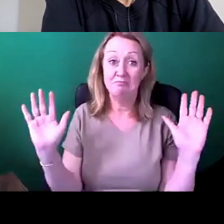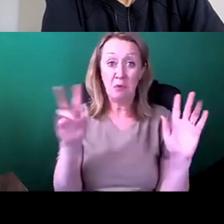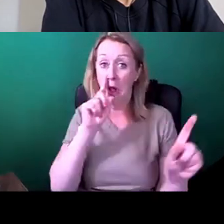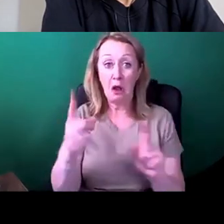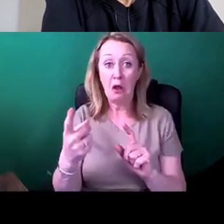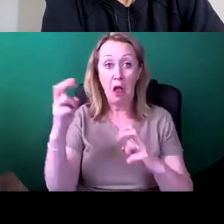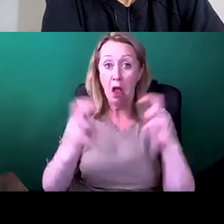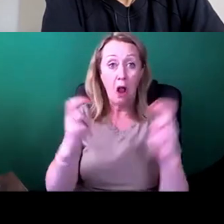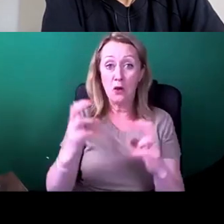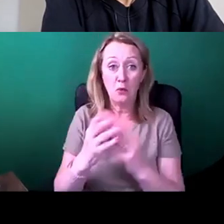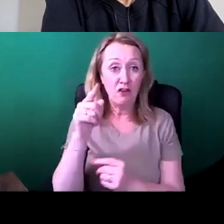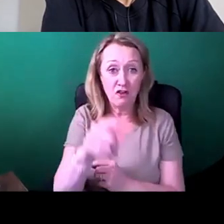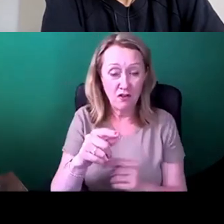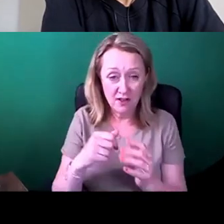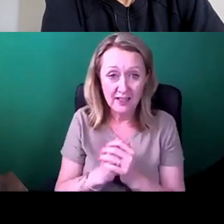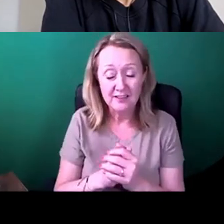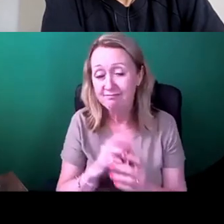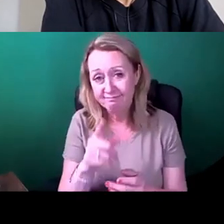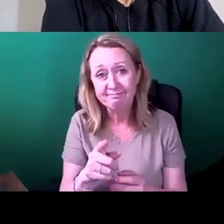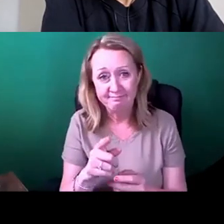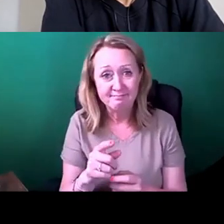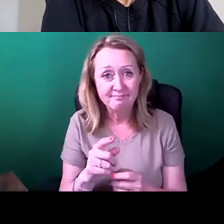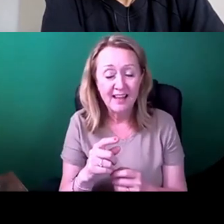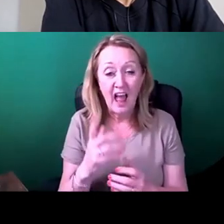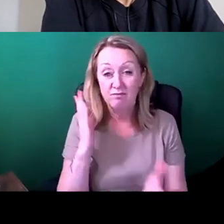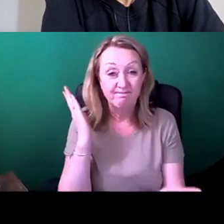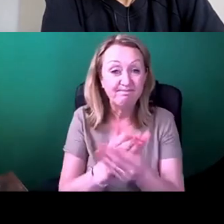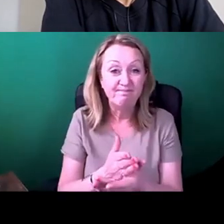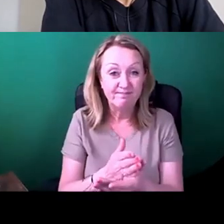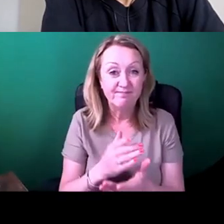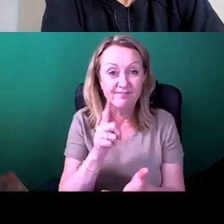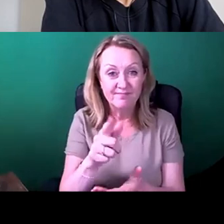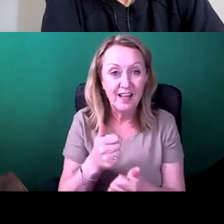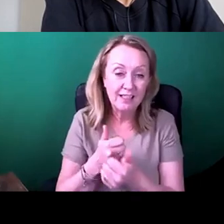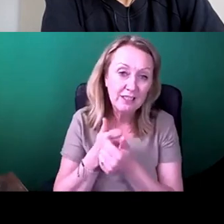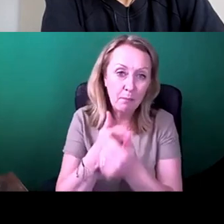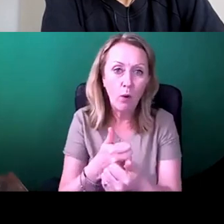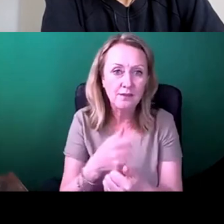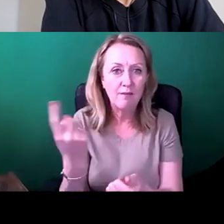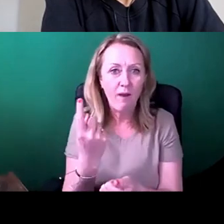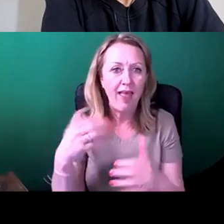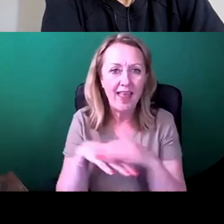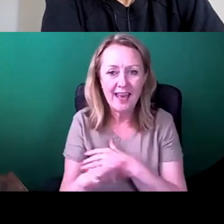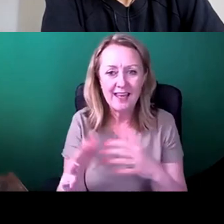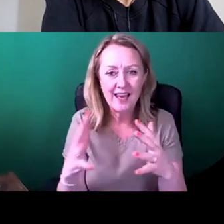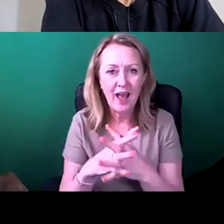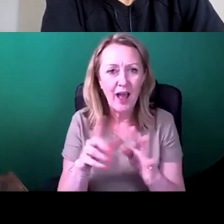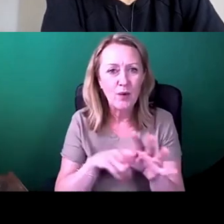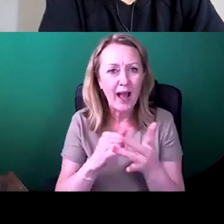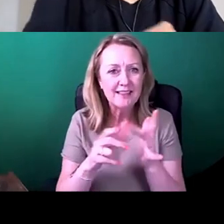it was so clear that the curator would be 100% supported at Wising. Okay, thank